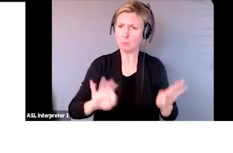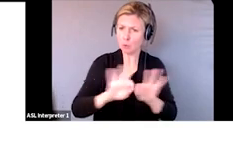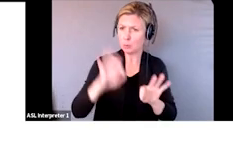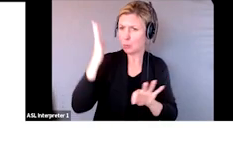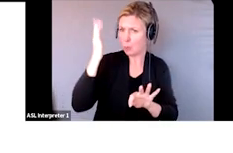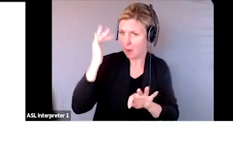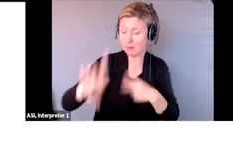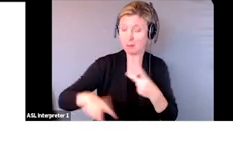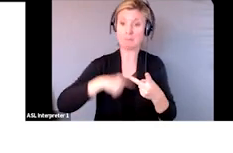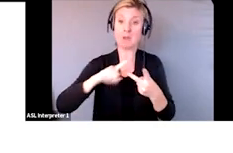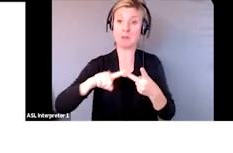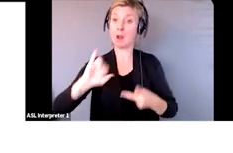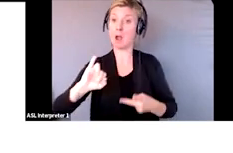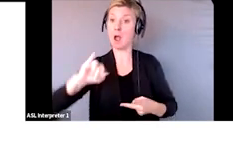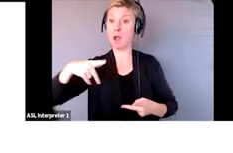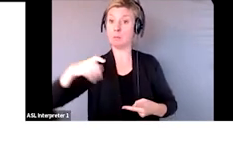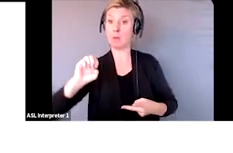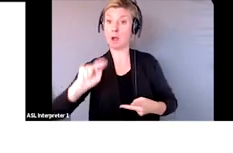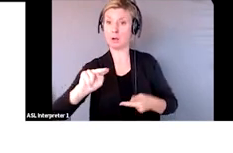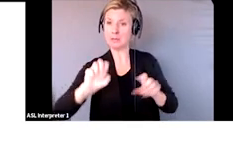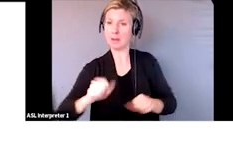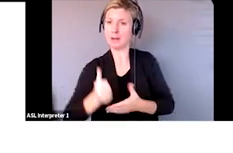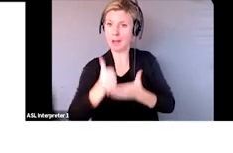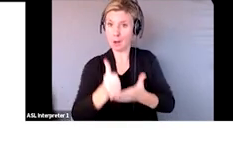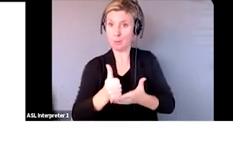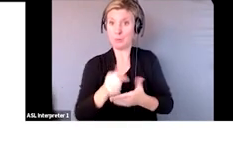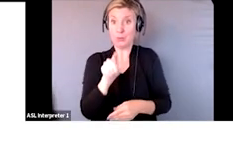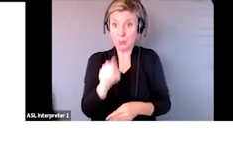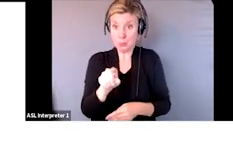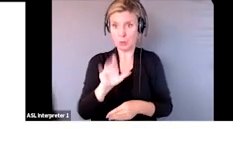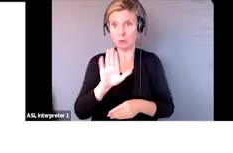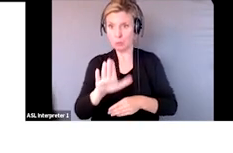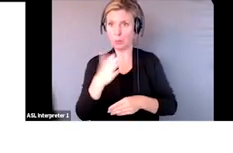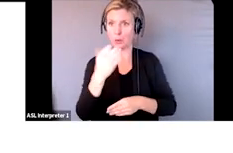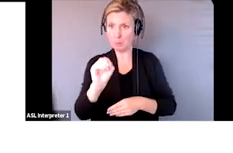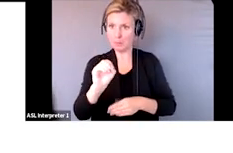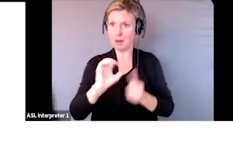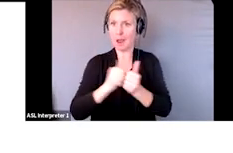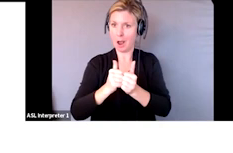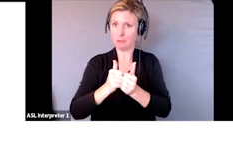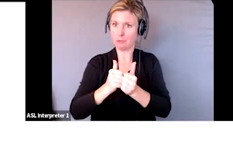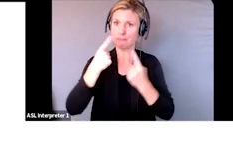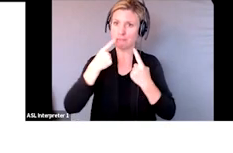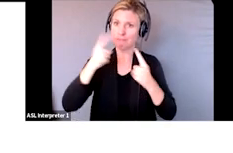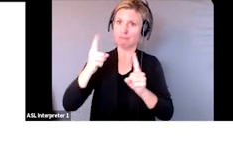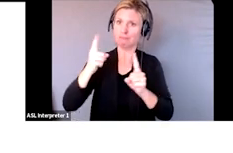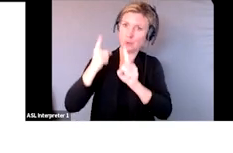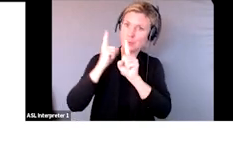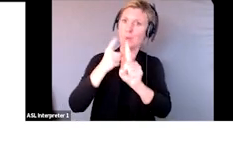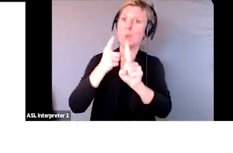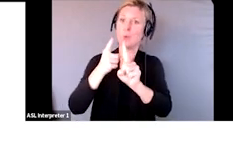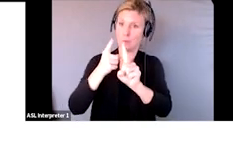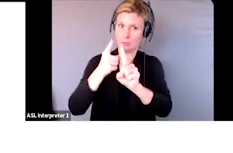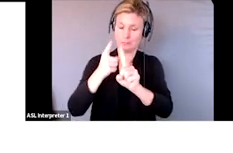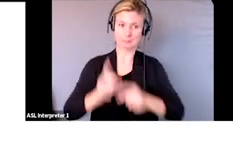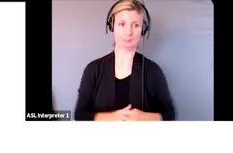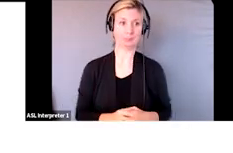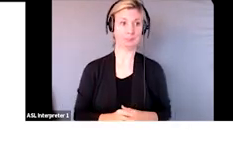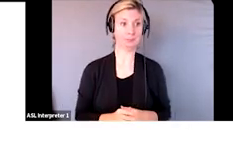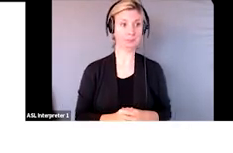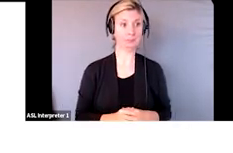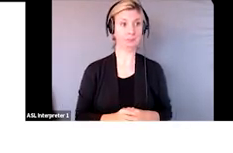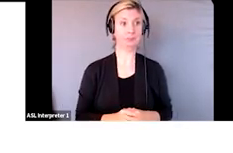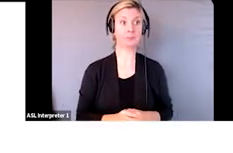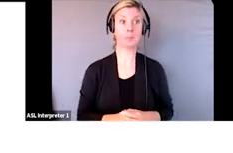you and your company achieve their goals using IP. And just as a quick opening note, I